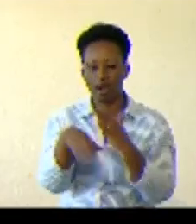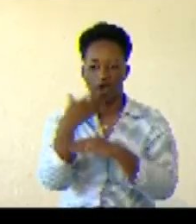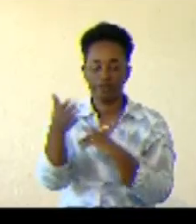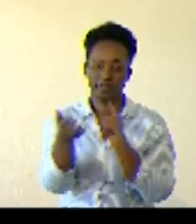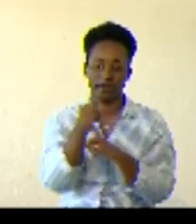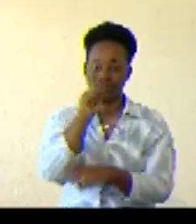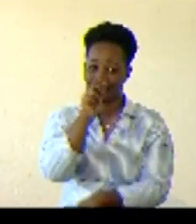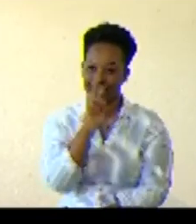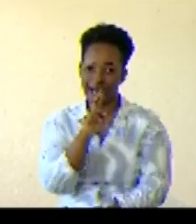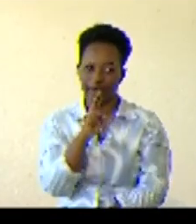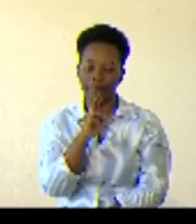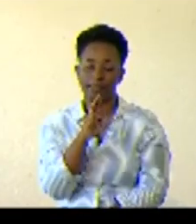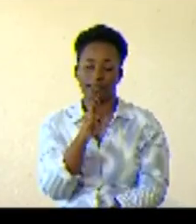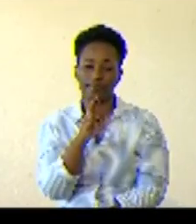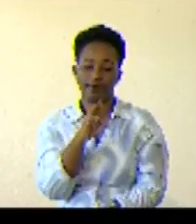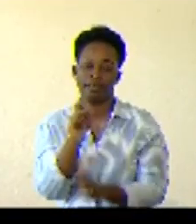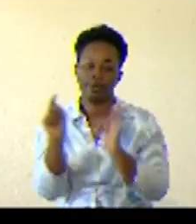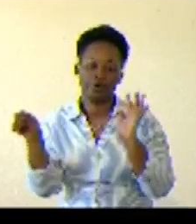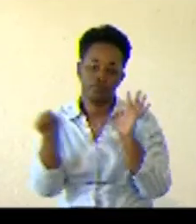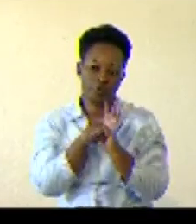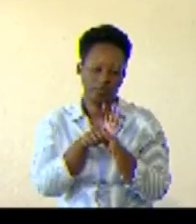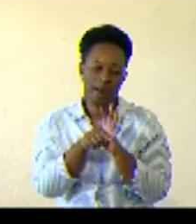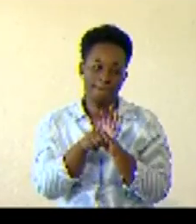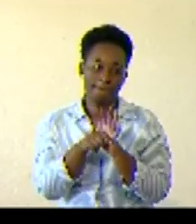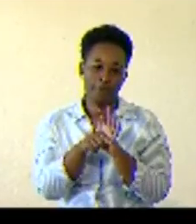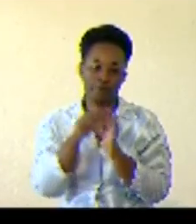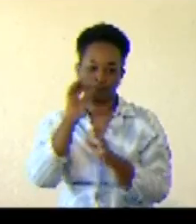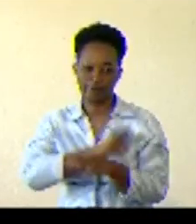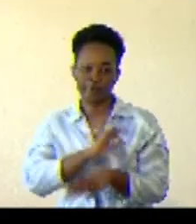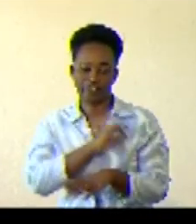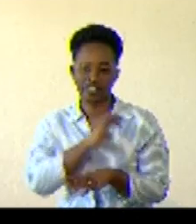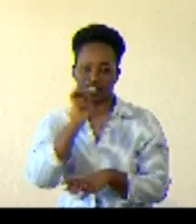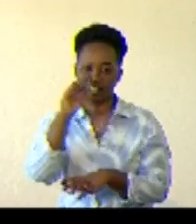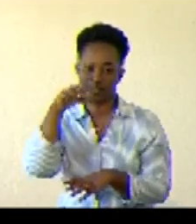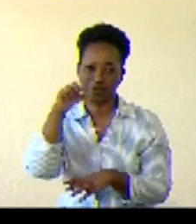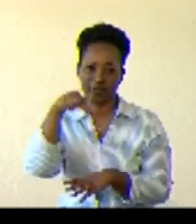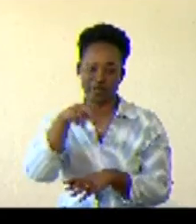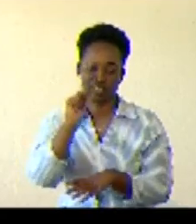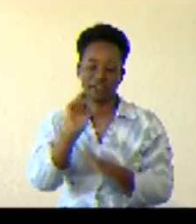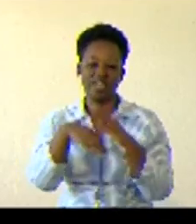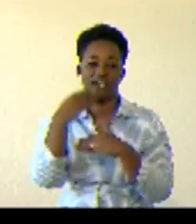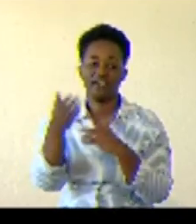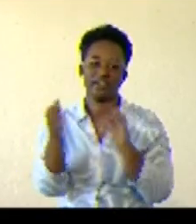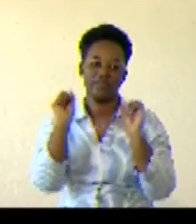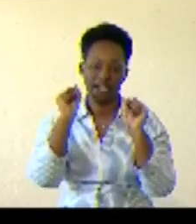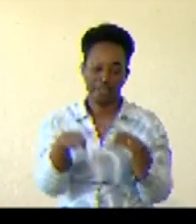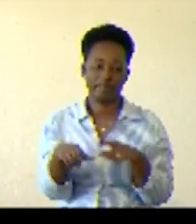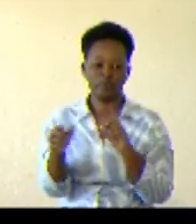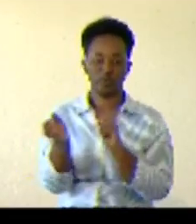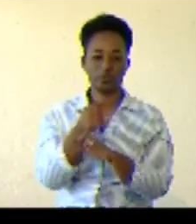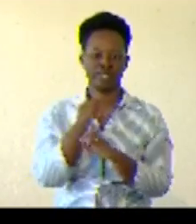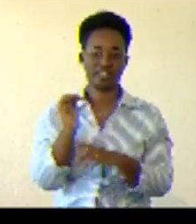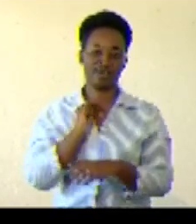and we got it, then we substituted back into this profit equation, and we are able to get our